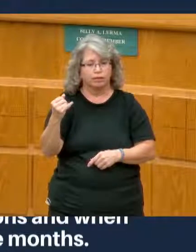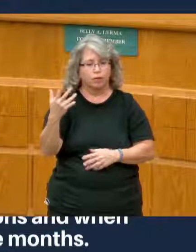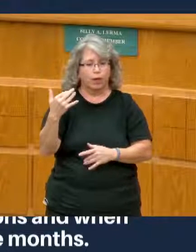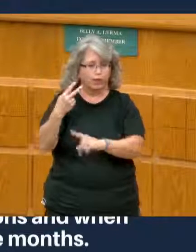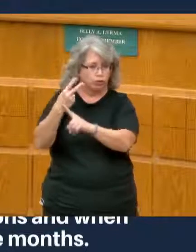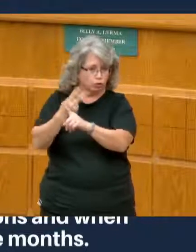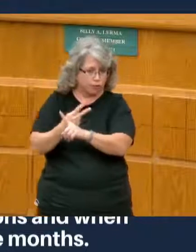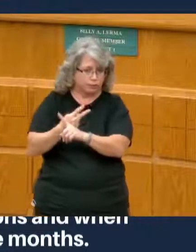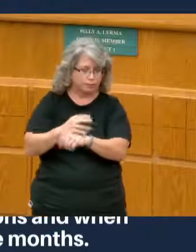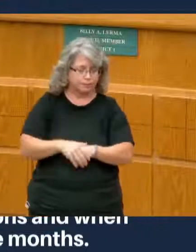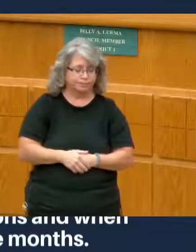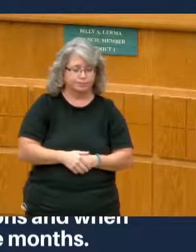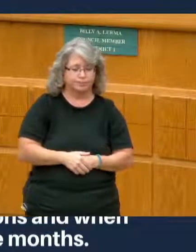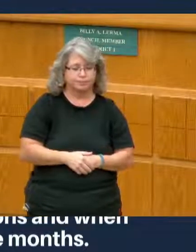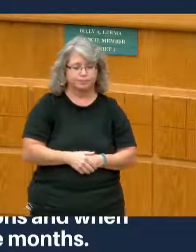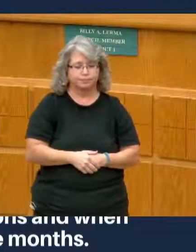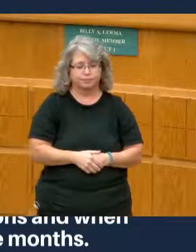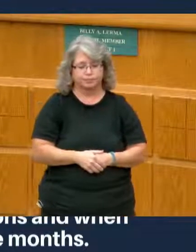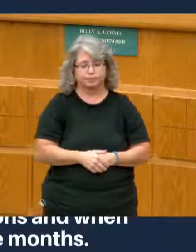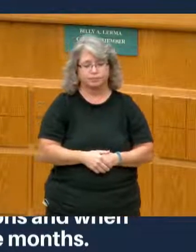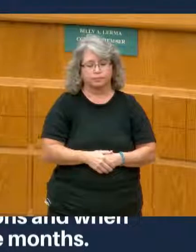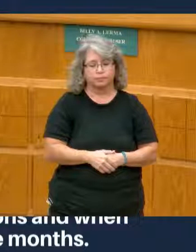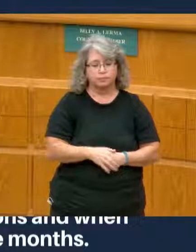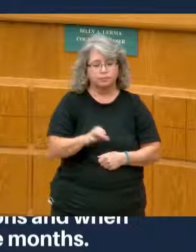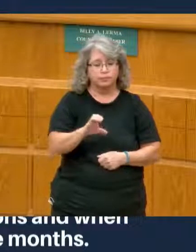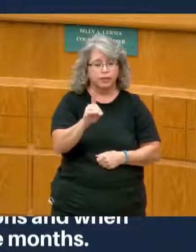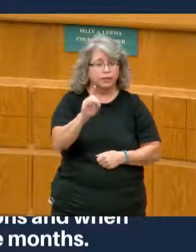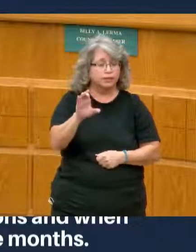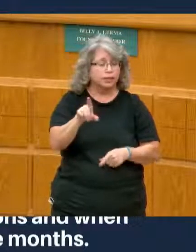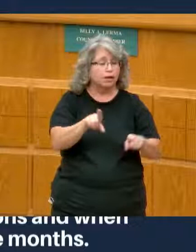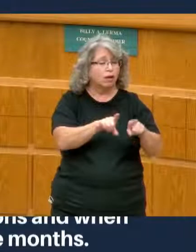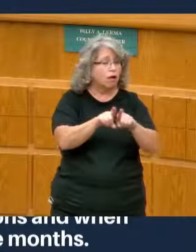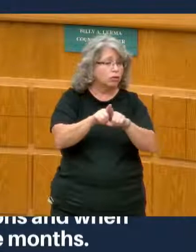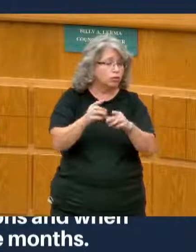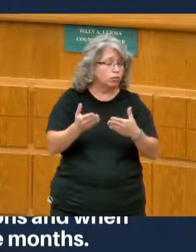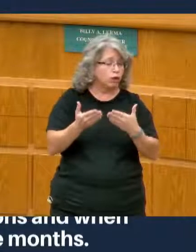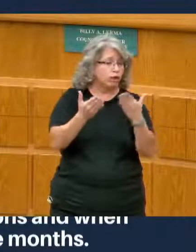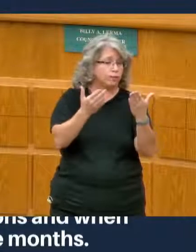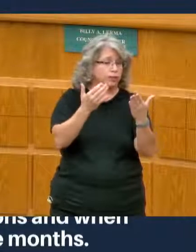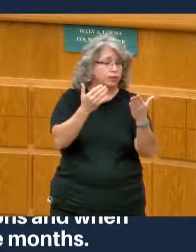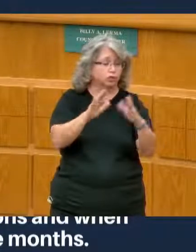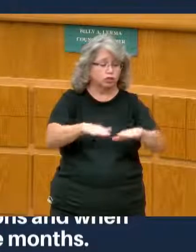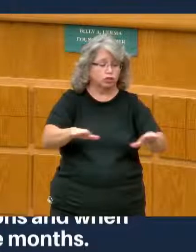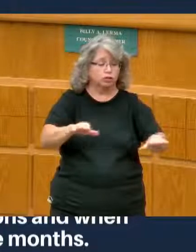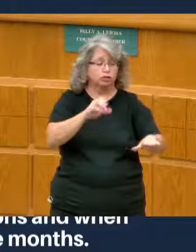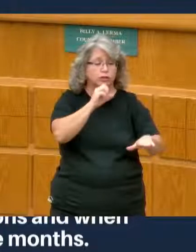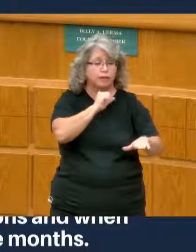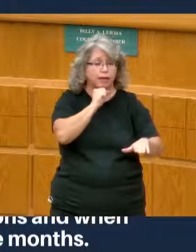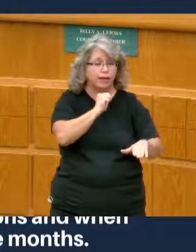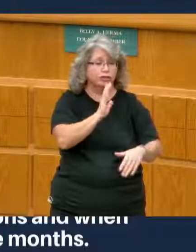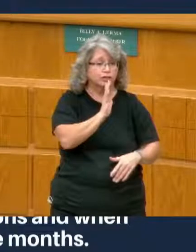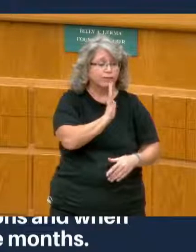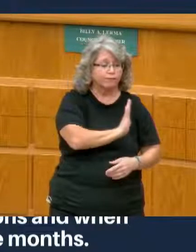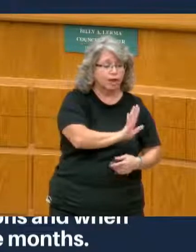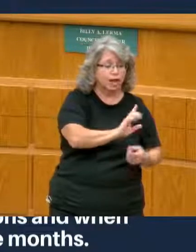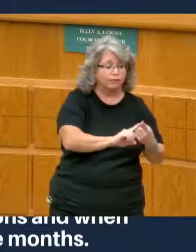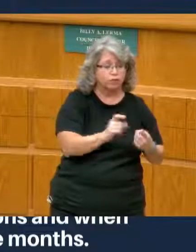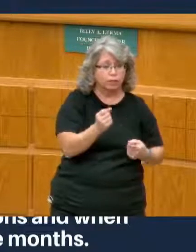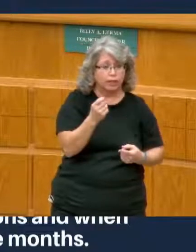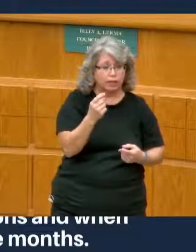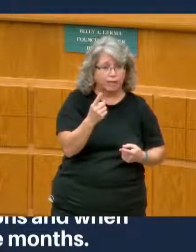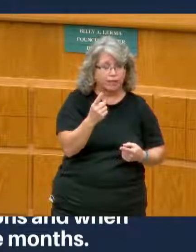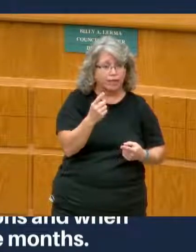The CDC is also recommending that children ages 5 to 11 with moderate or severely weakened immune systems receive